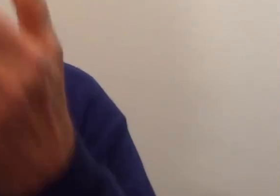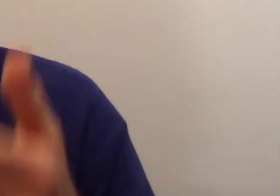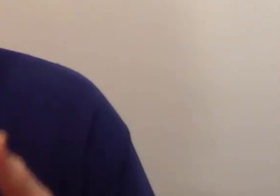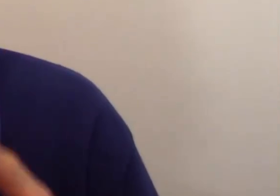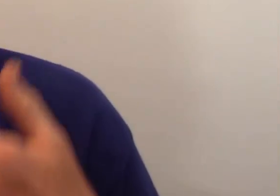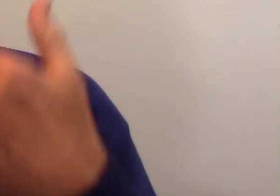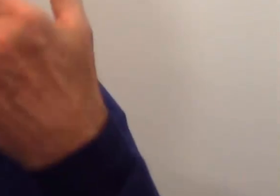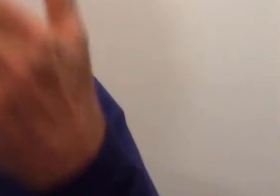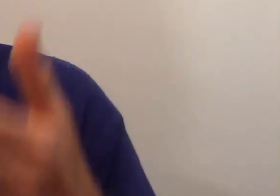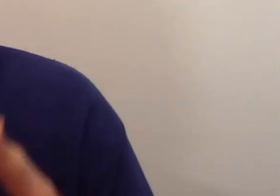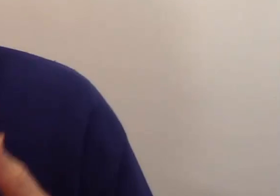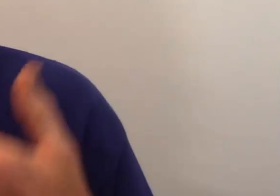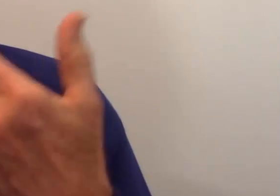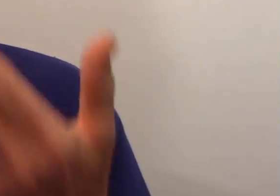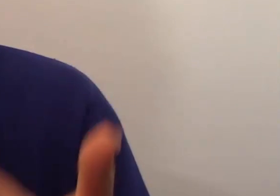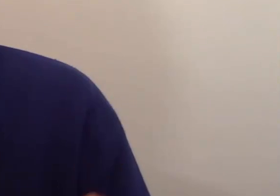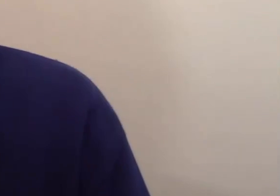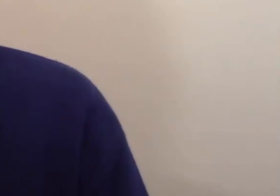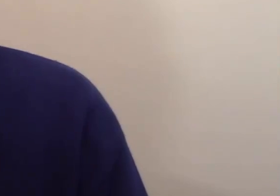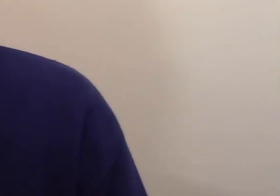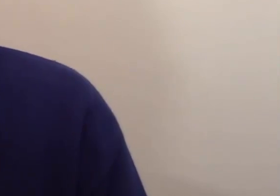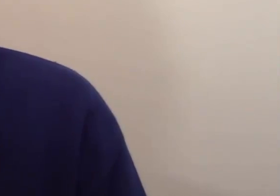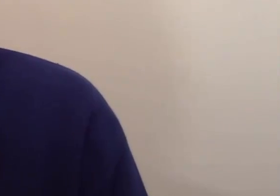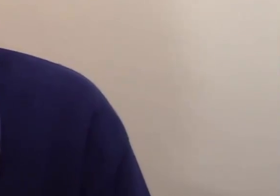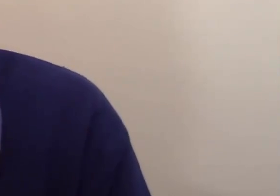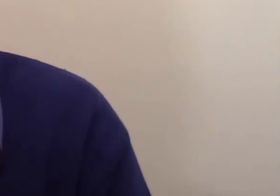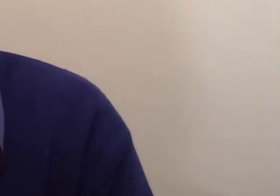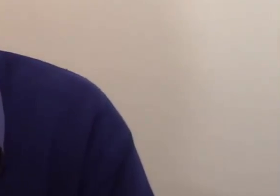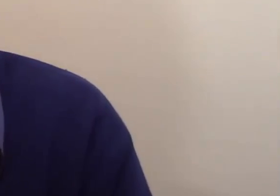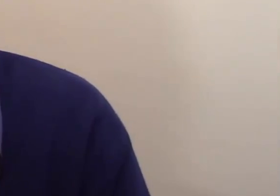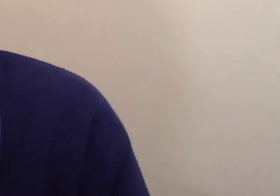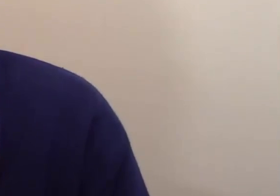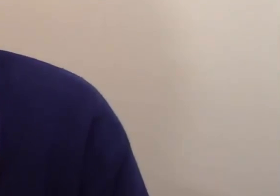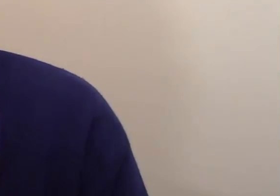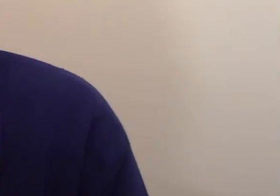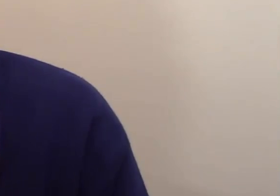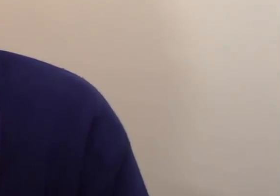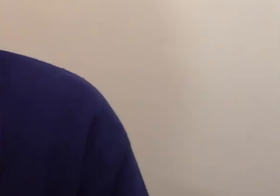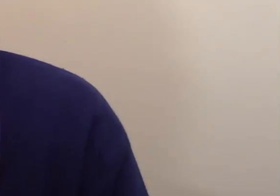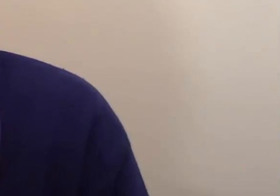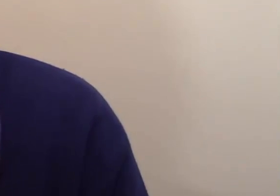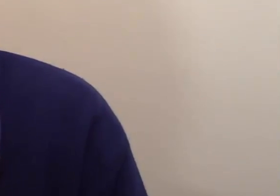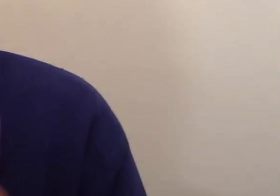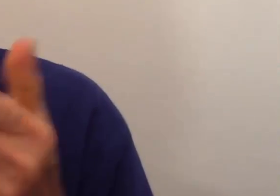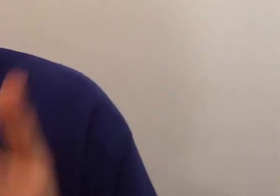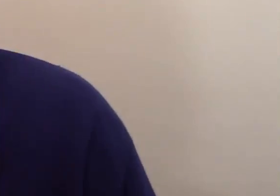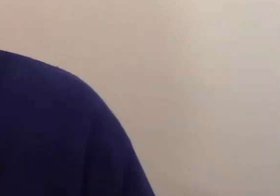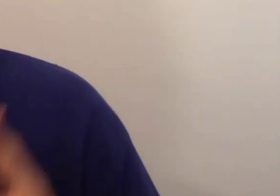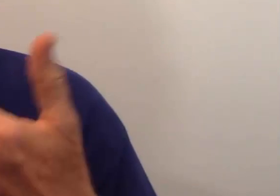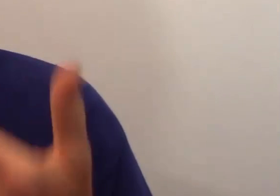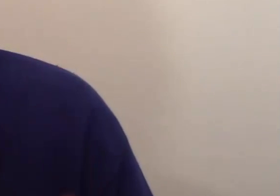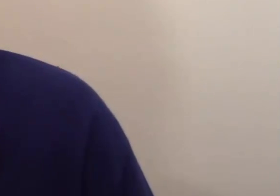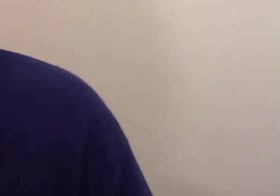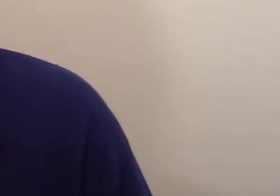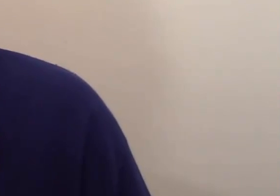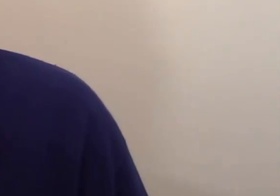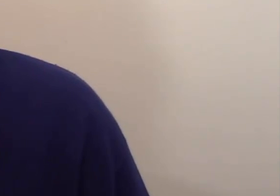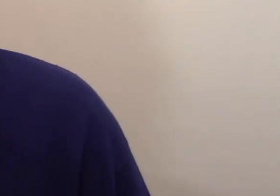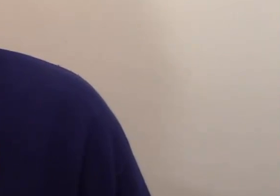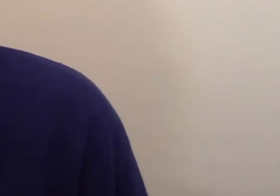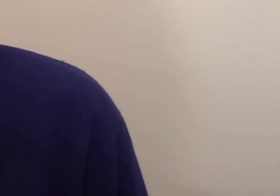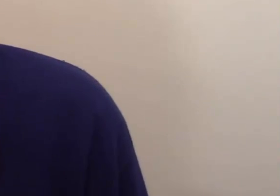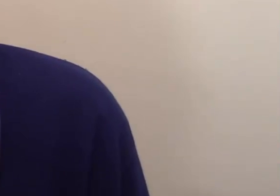you talk for 2 minutes about the Richardsons, about a part of the story. Okay, so prepare by doing these